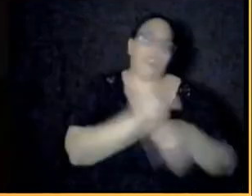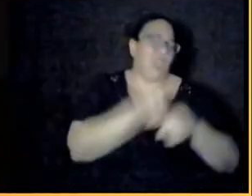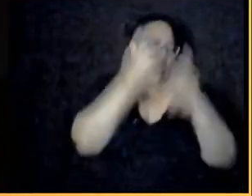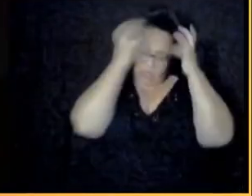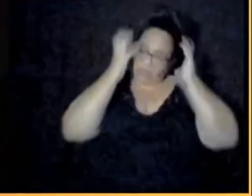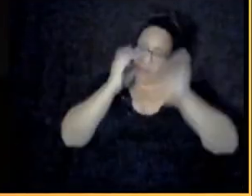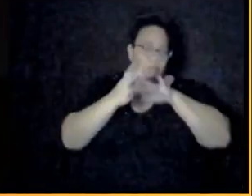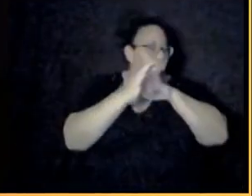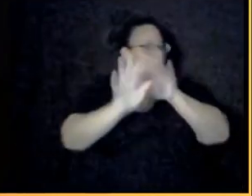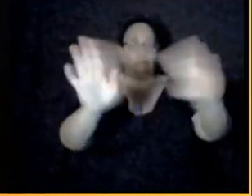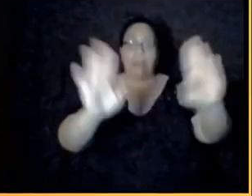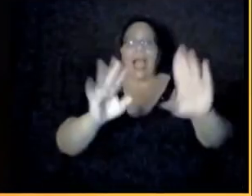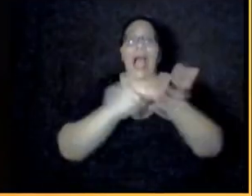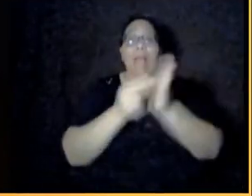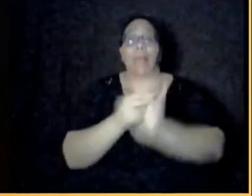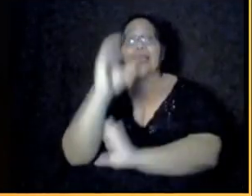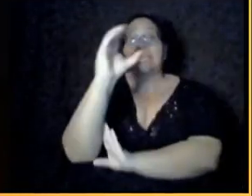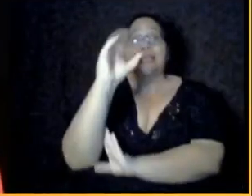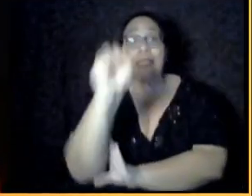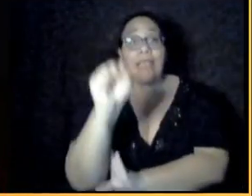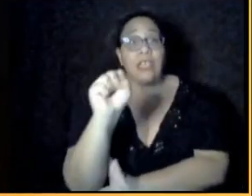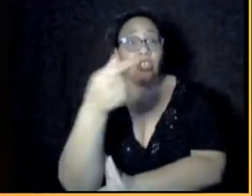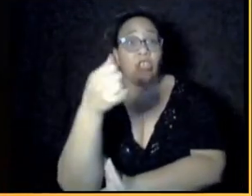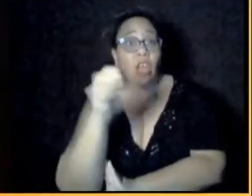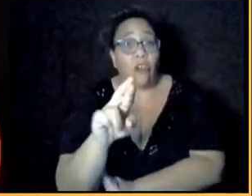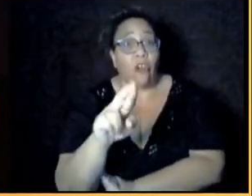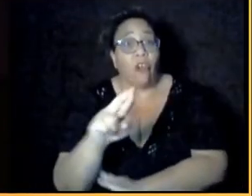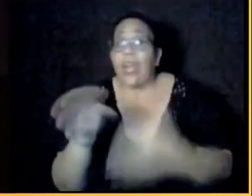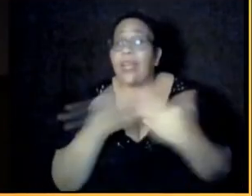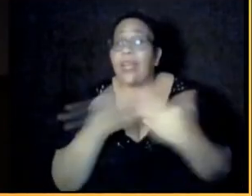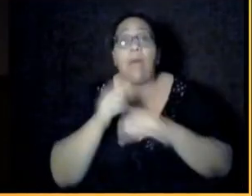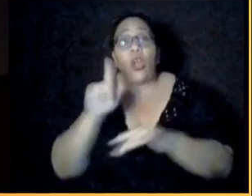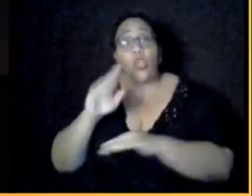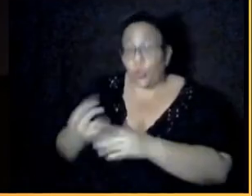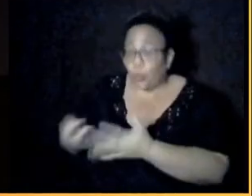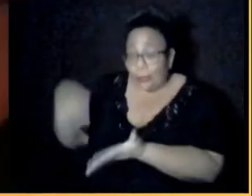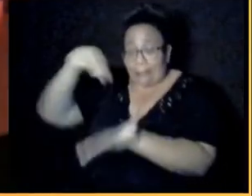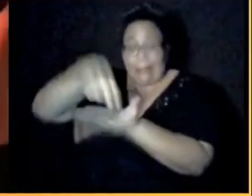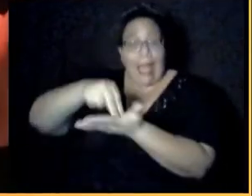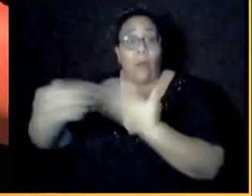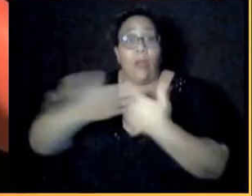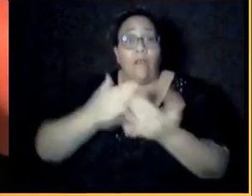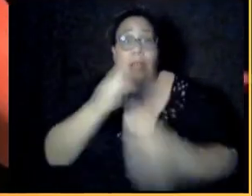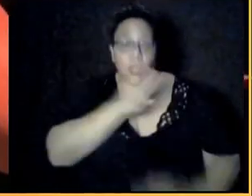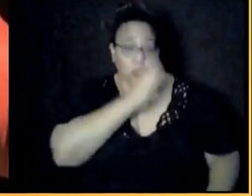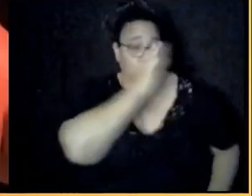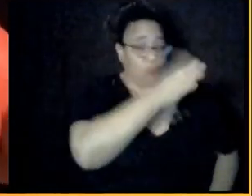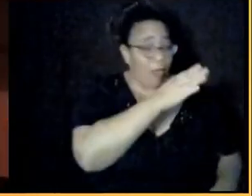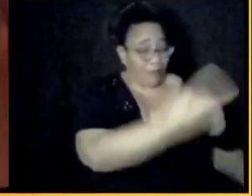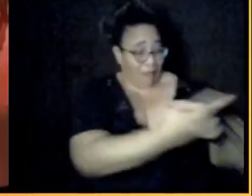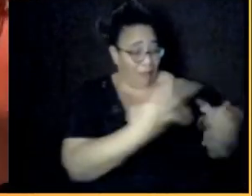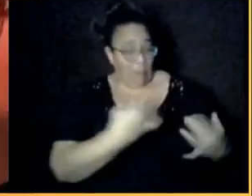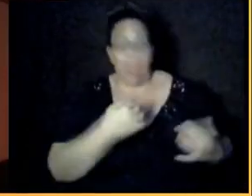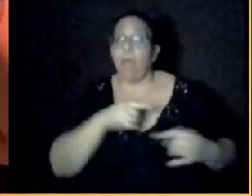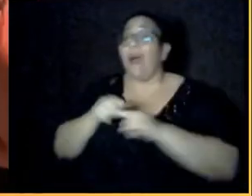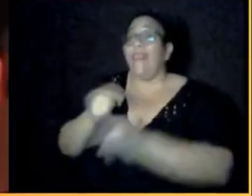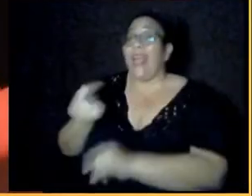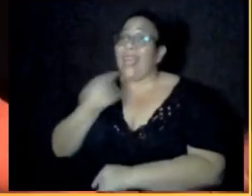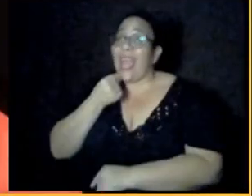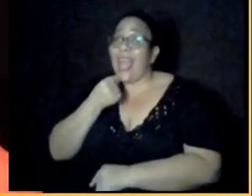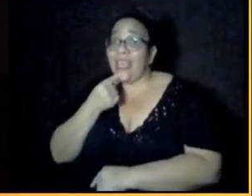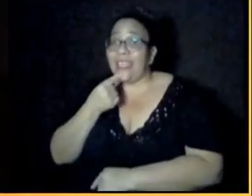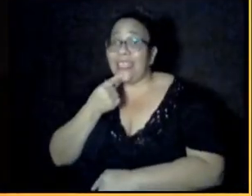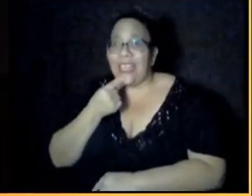I mean cisgender. It don't matter where you land either, because the straights give me they hate, but the gays give me their